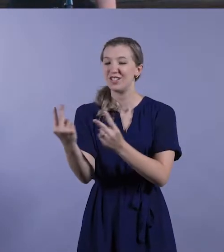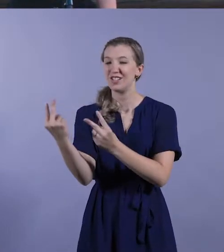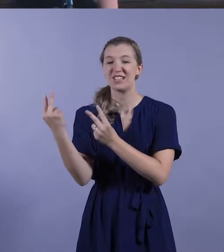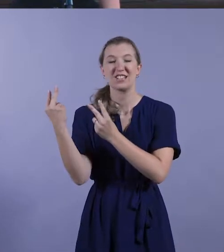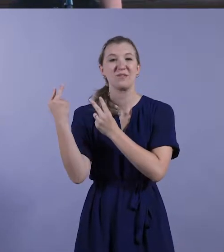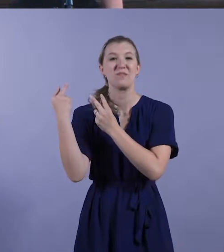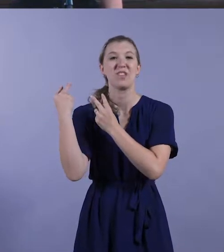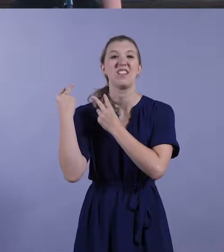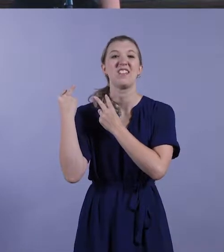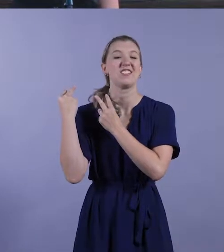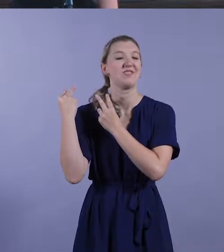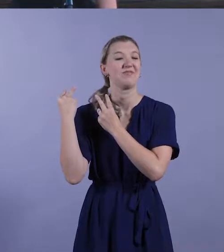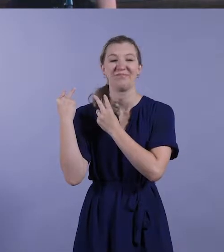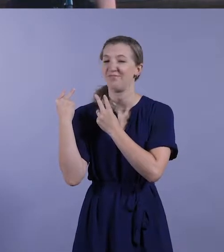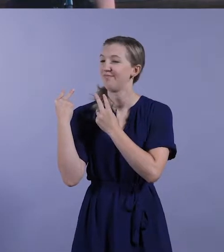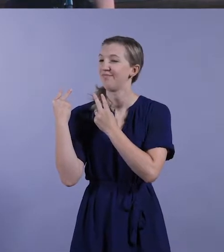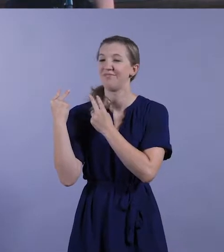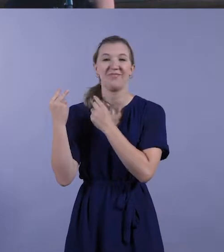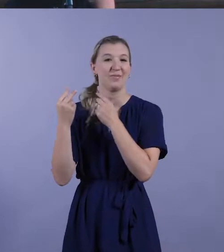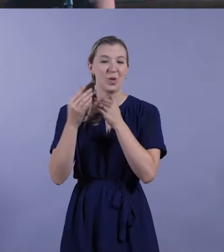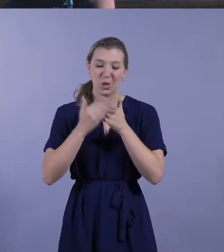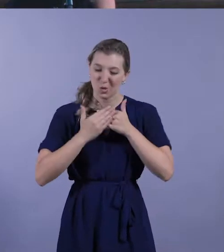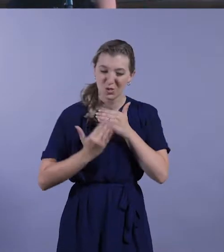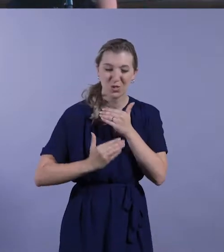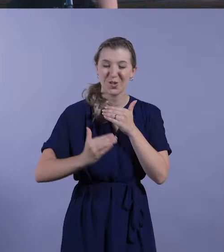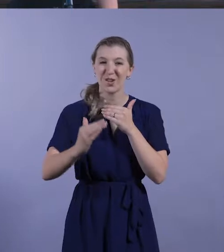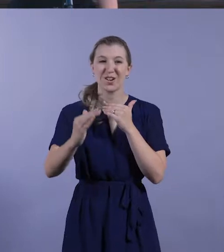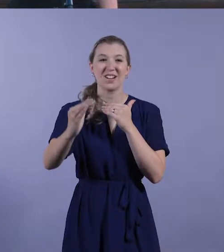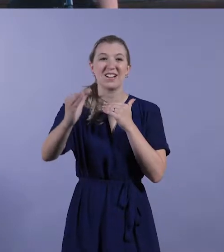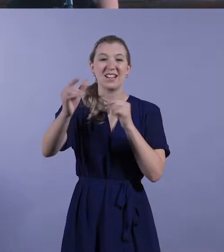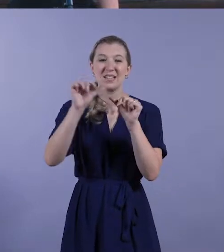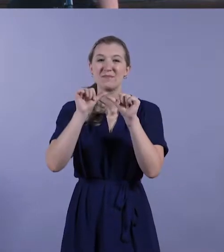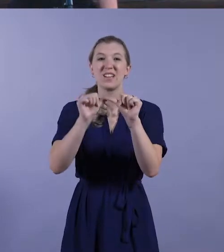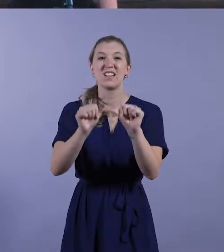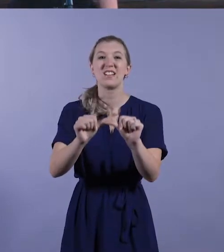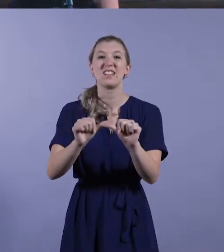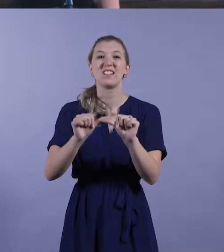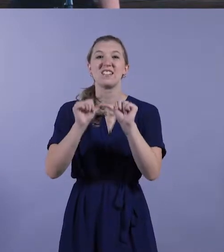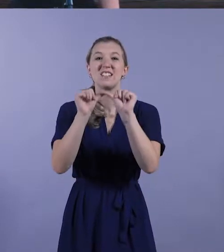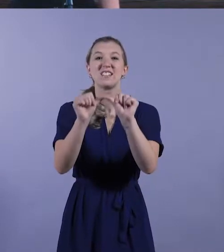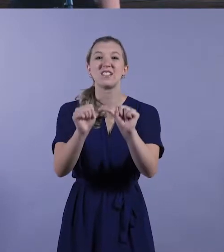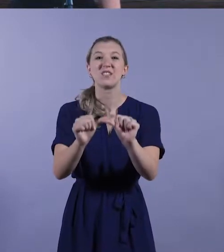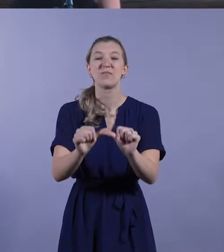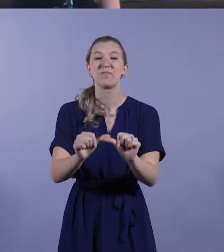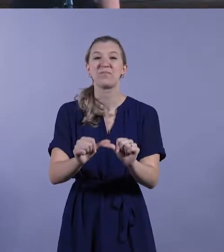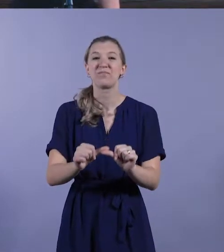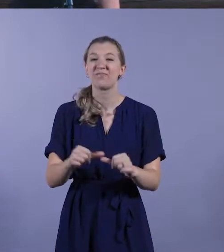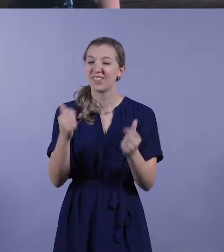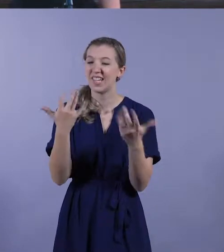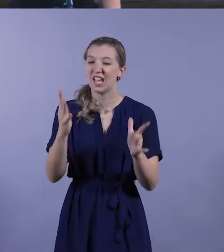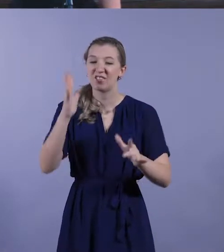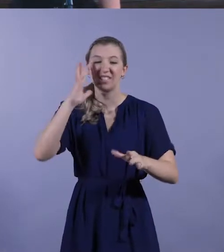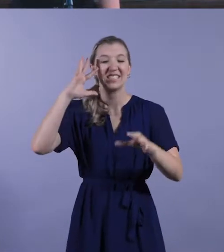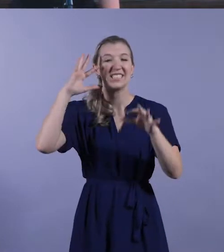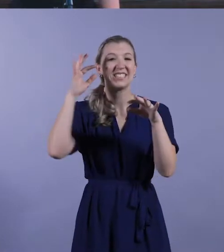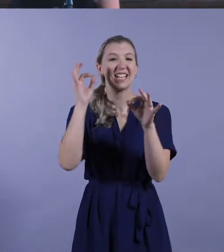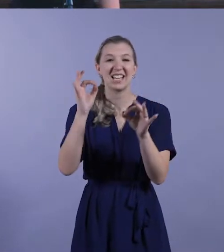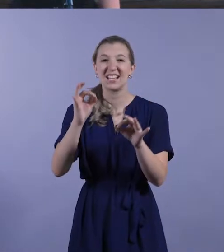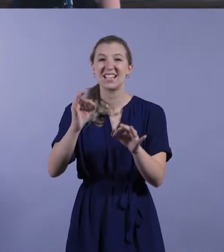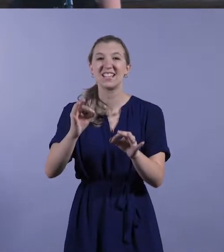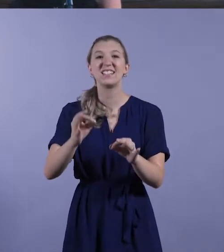No turning back, no turning back.